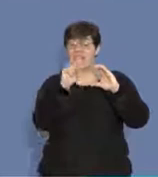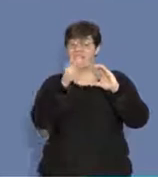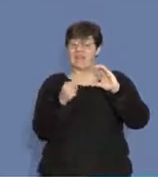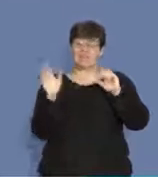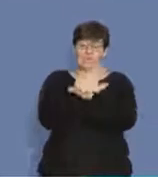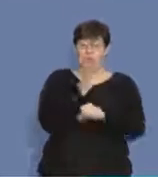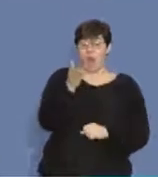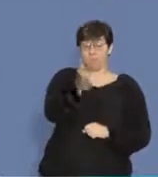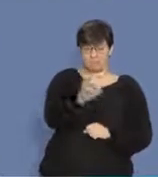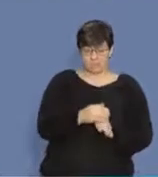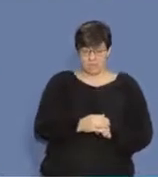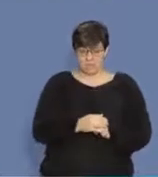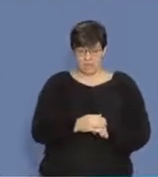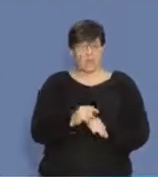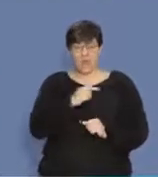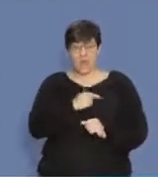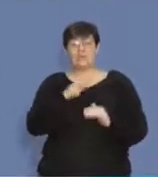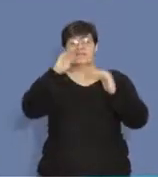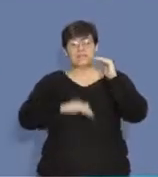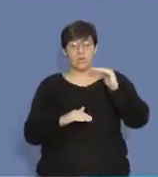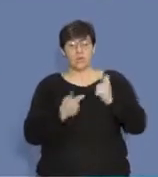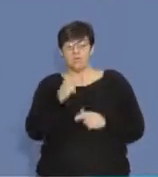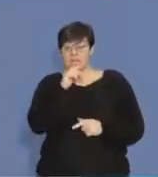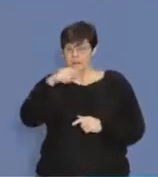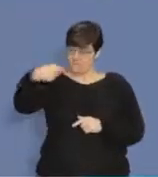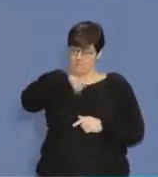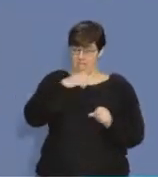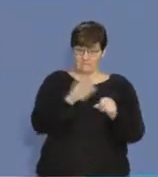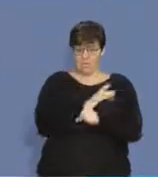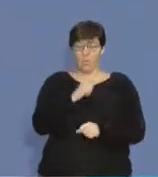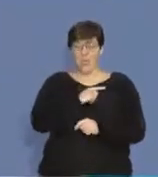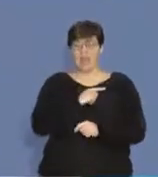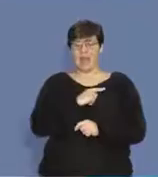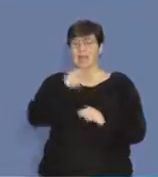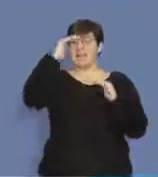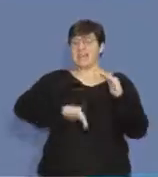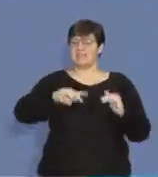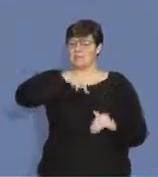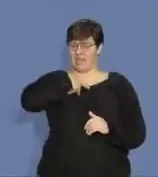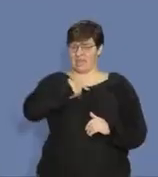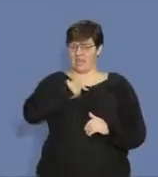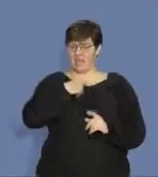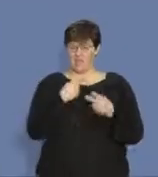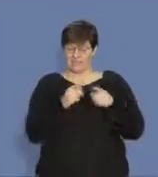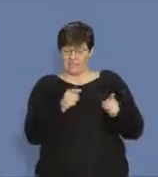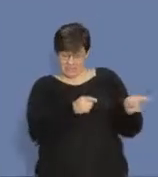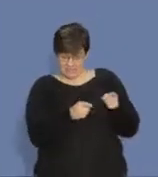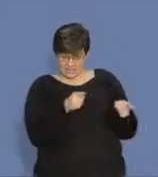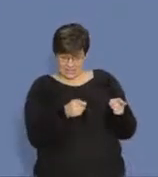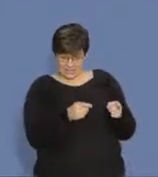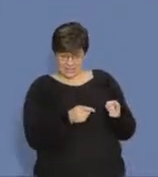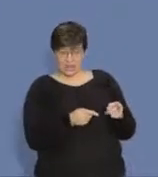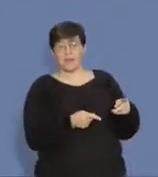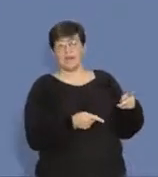you separate this, and I want you to do this just to illustrate it and make it clearer to you. Can you see in this figure